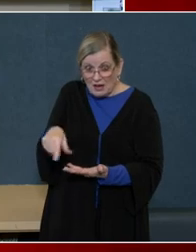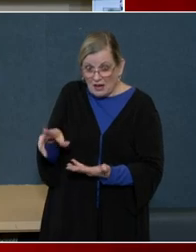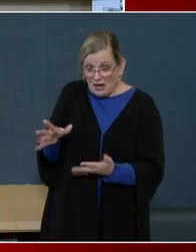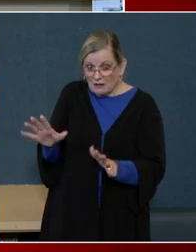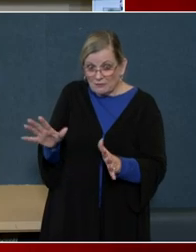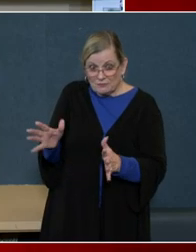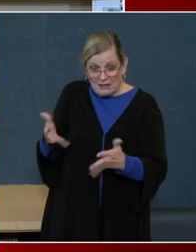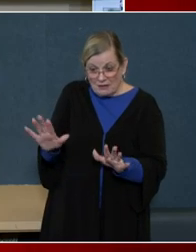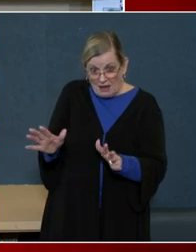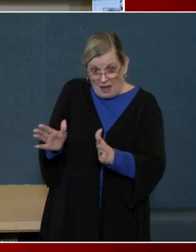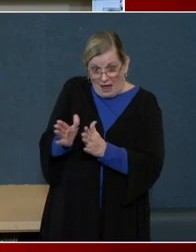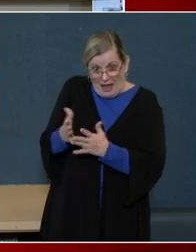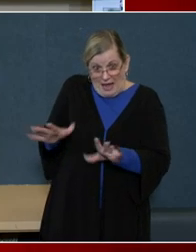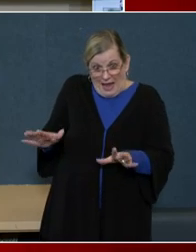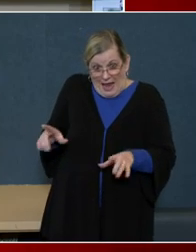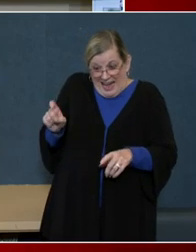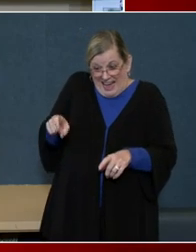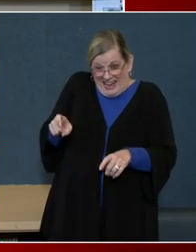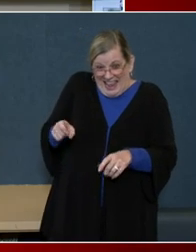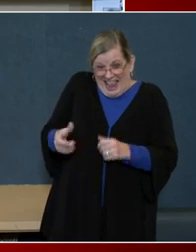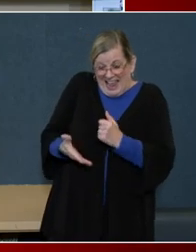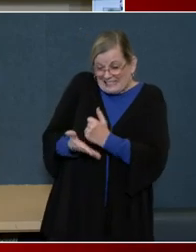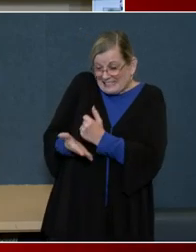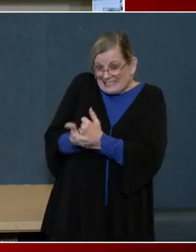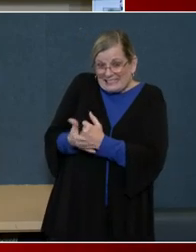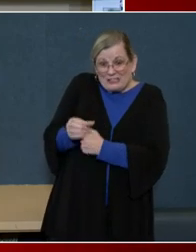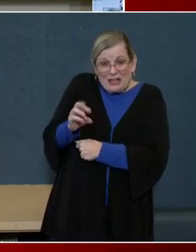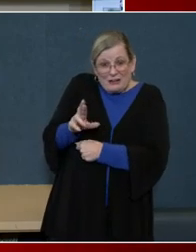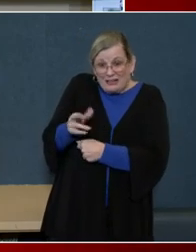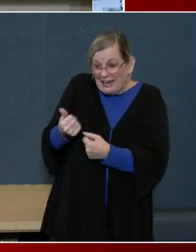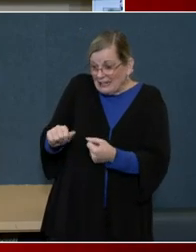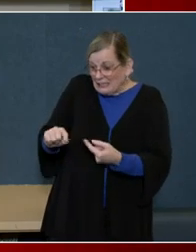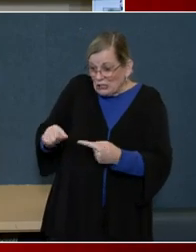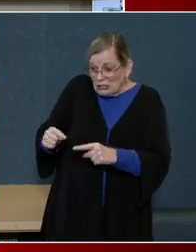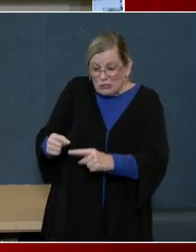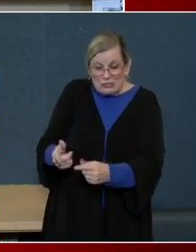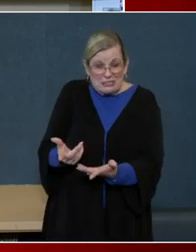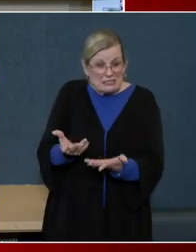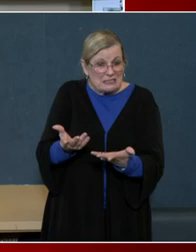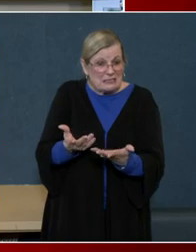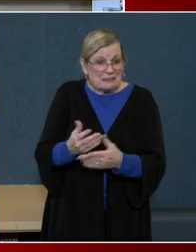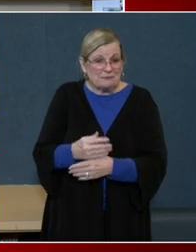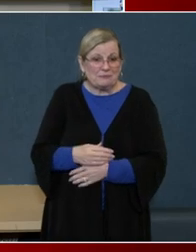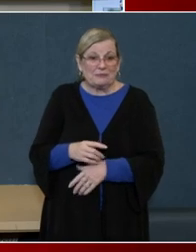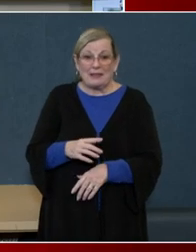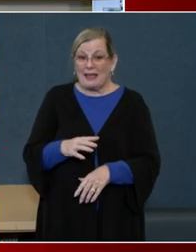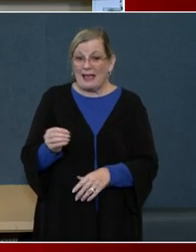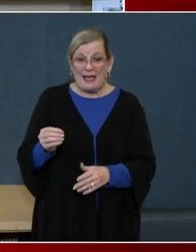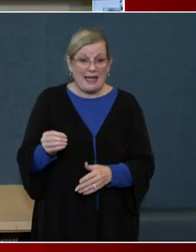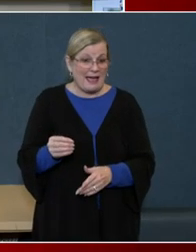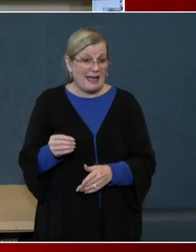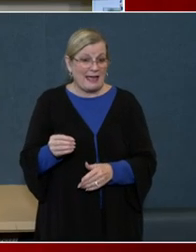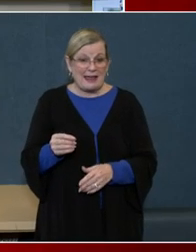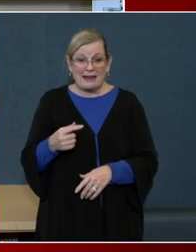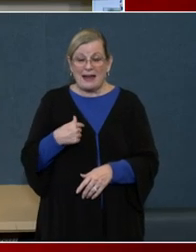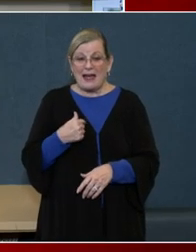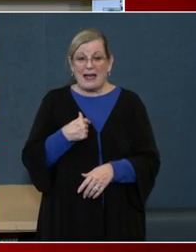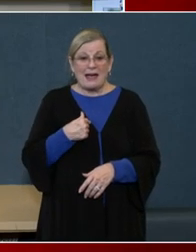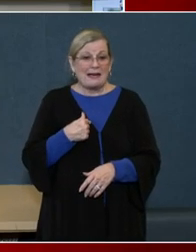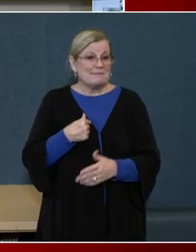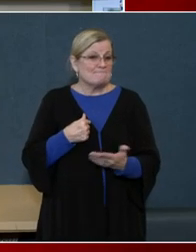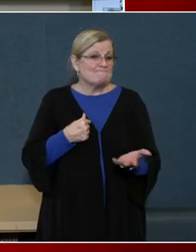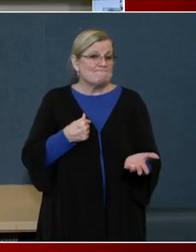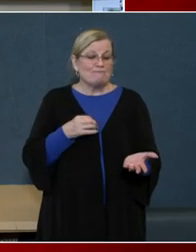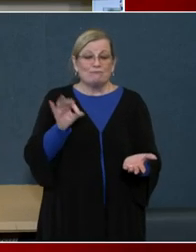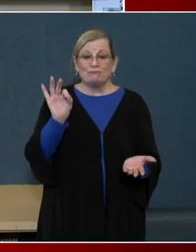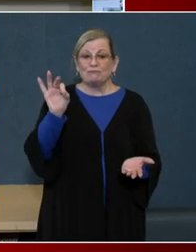rendered. I think I'll leave this piece of advice to Dr. Nesbitt to go on